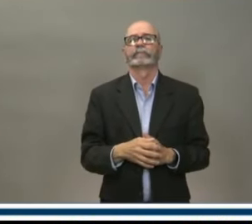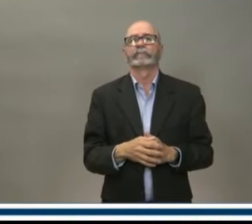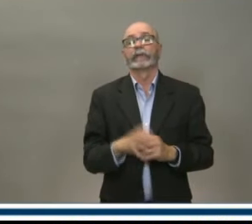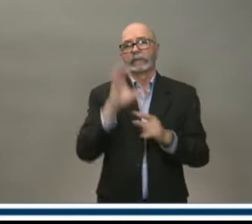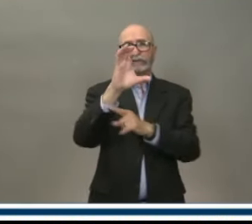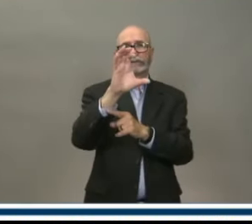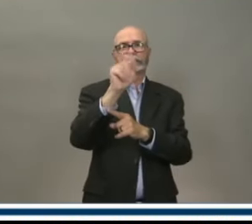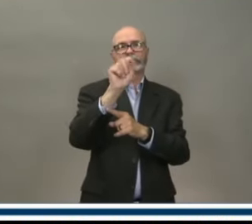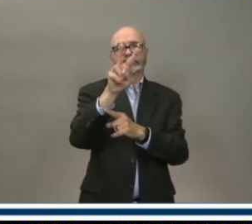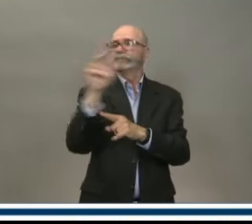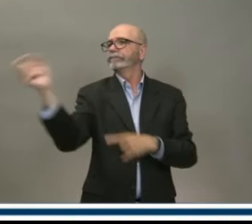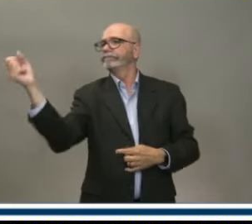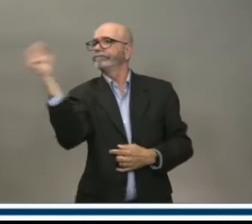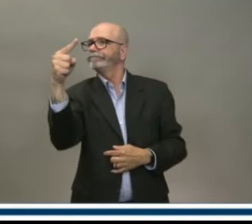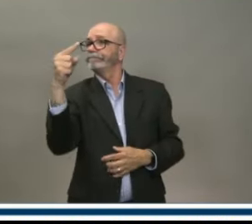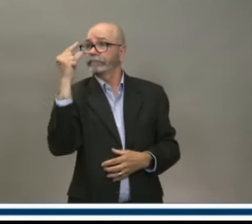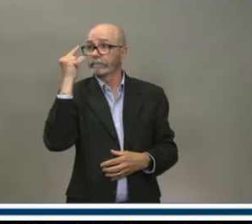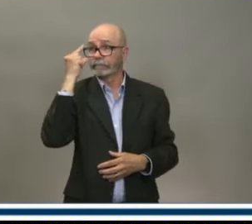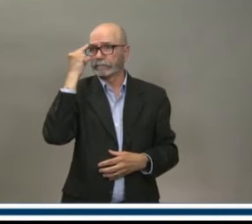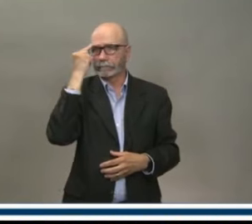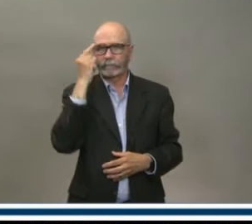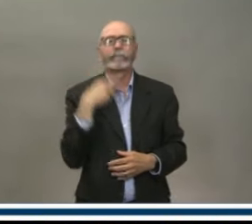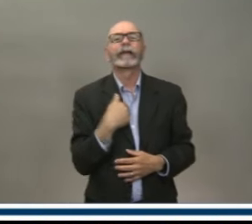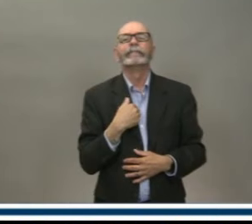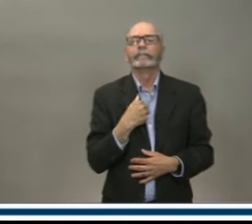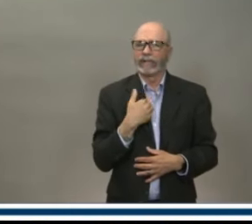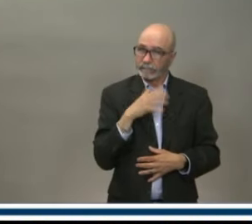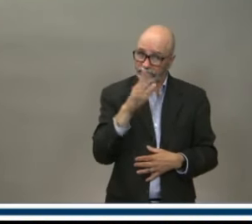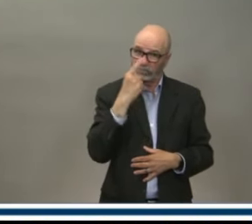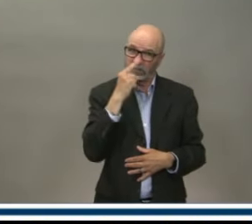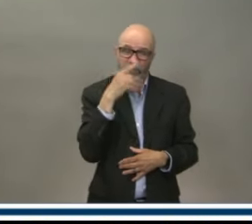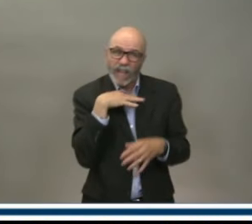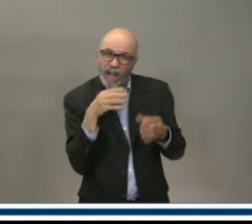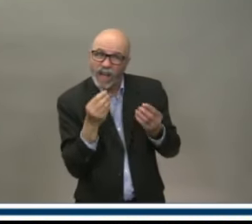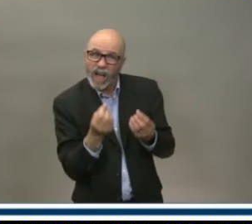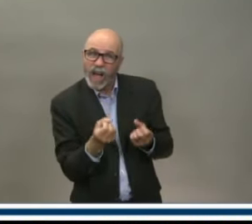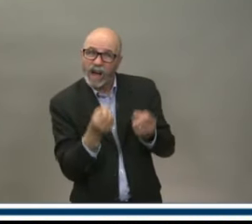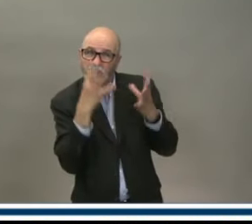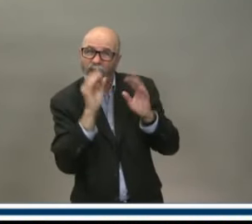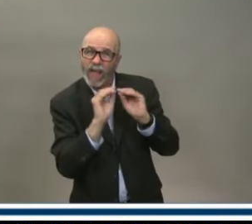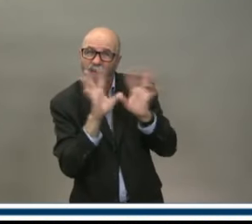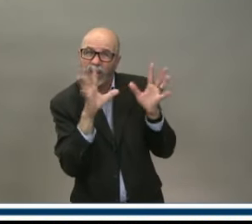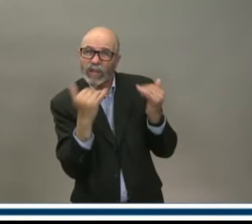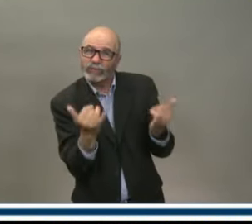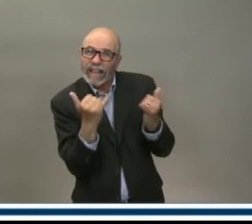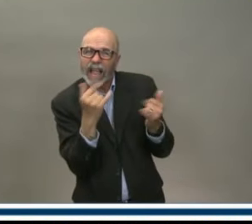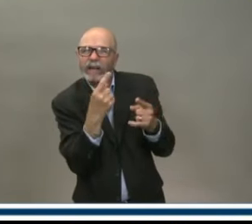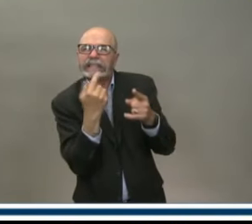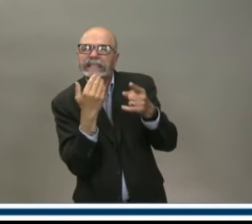Thank you. I just want to clarify first, how many of today's cases are from Northwood?